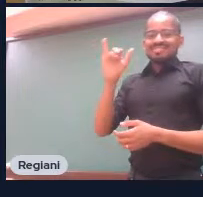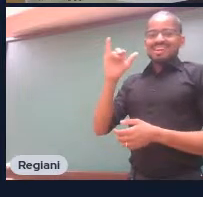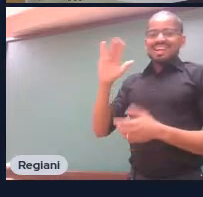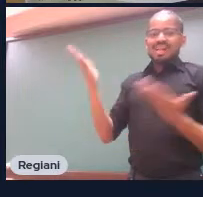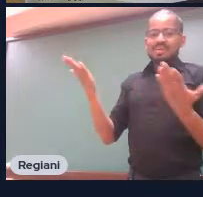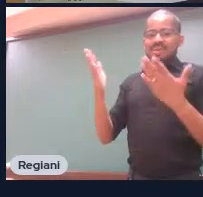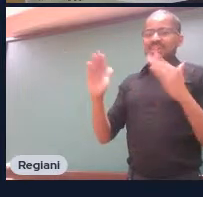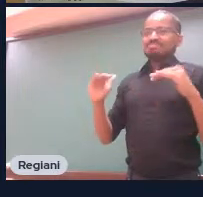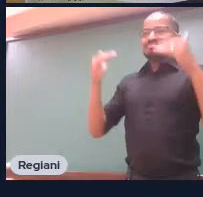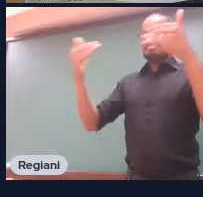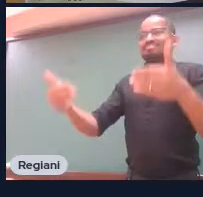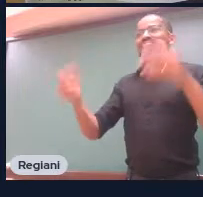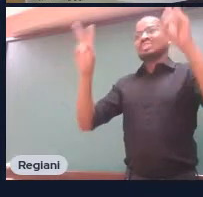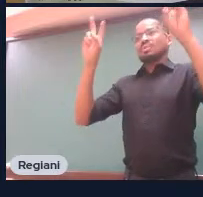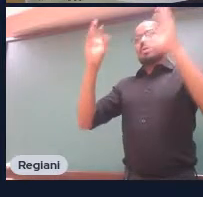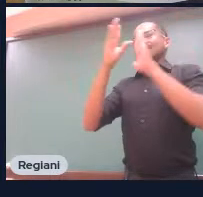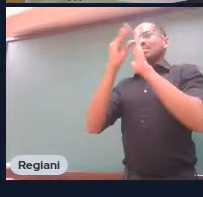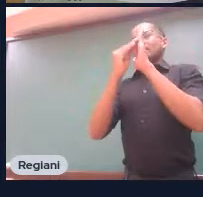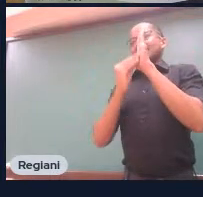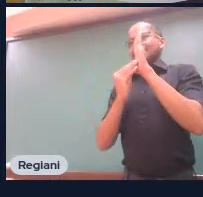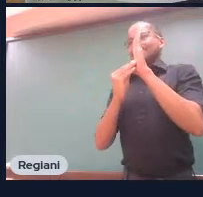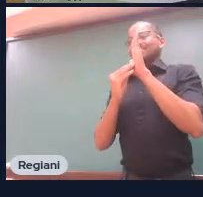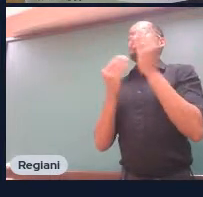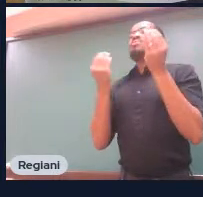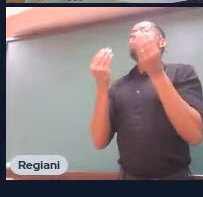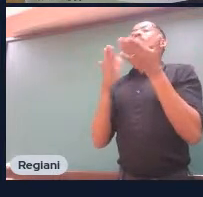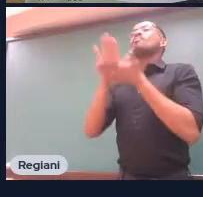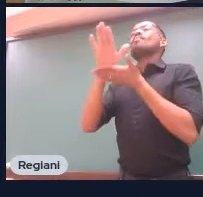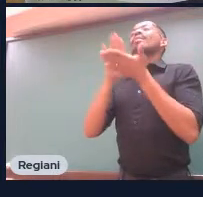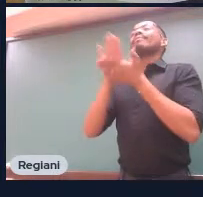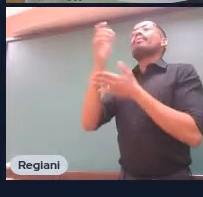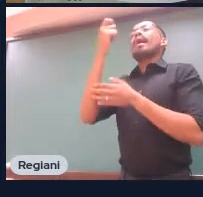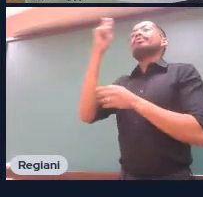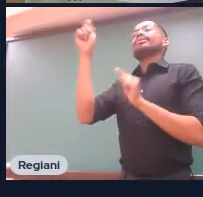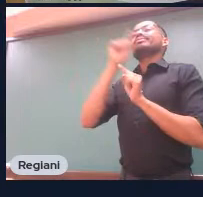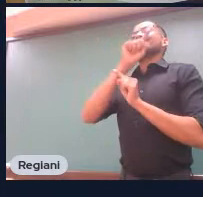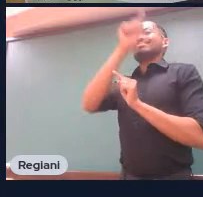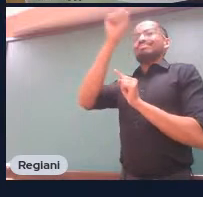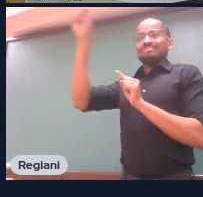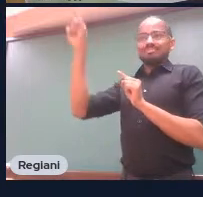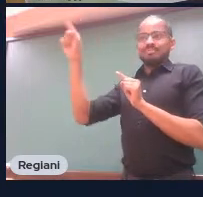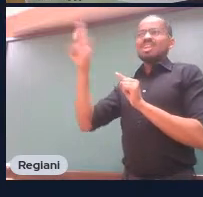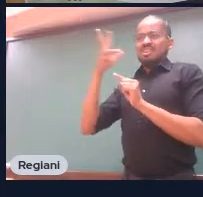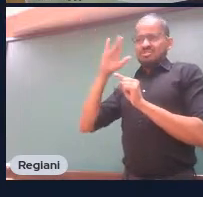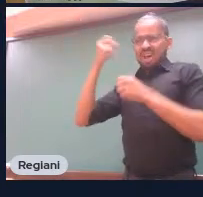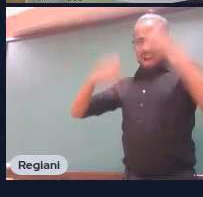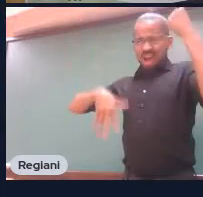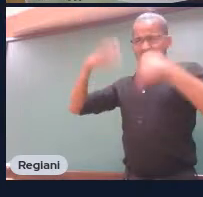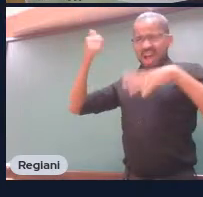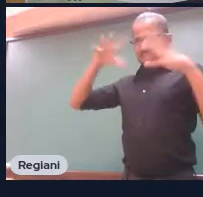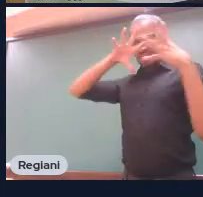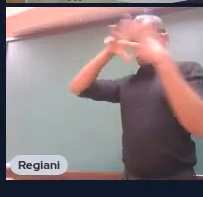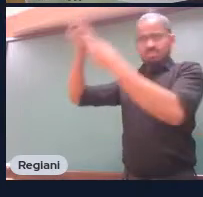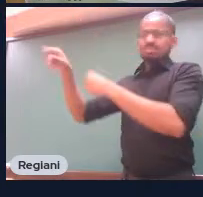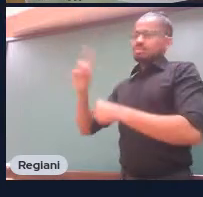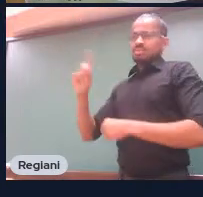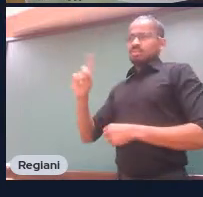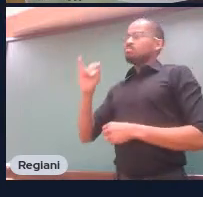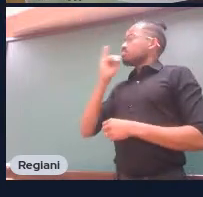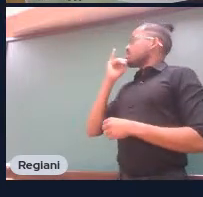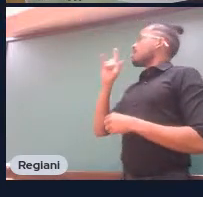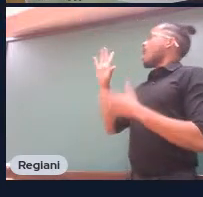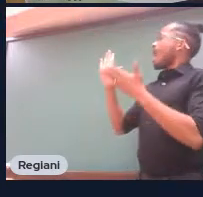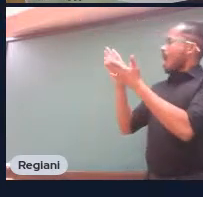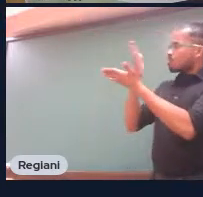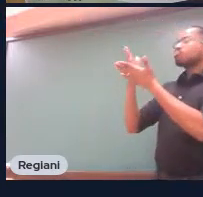that I want to talk about. The publications of the associations, not all of them have it. EURLEX, AsiaLex, ELEX